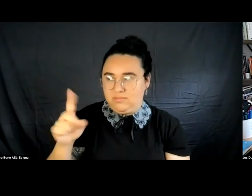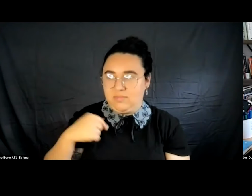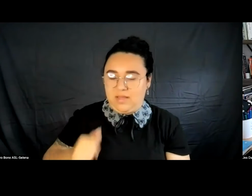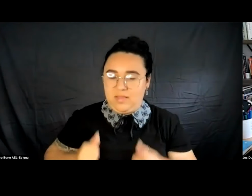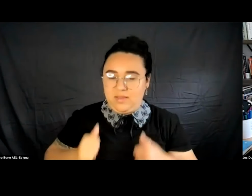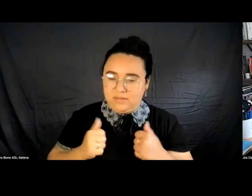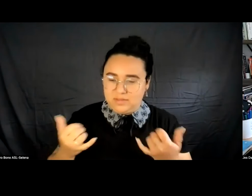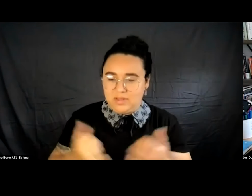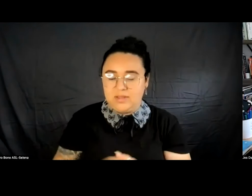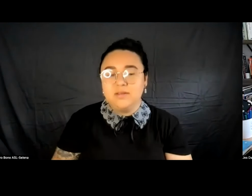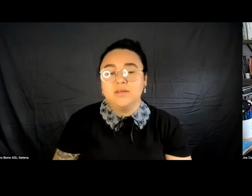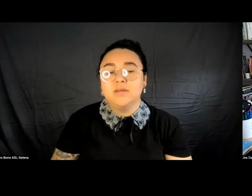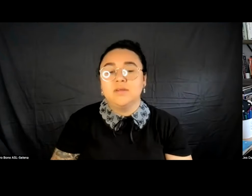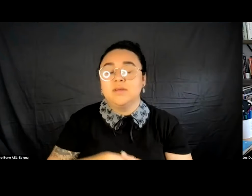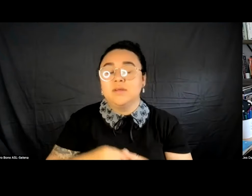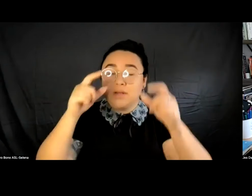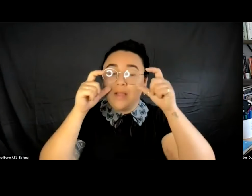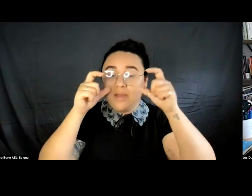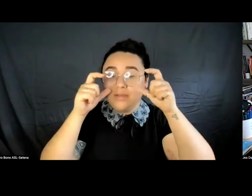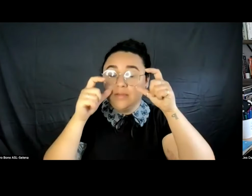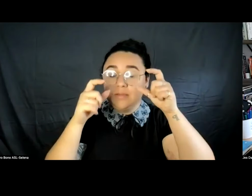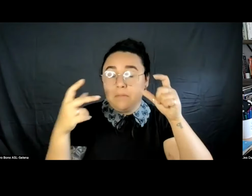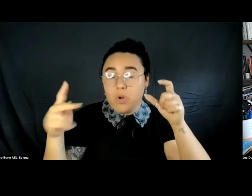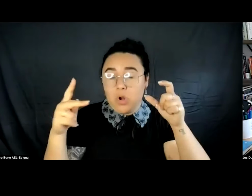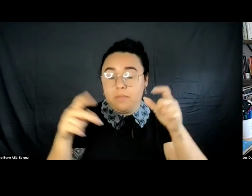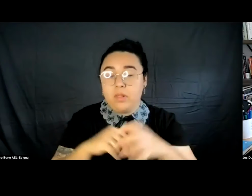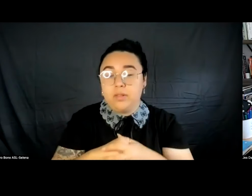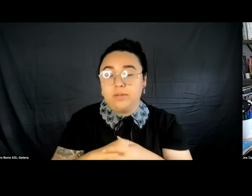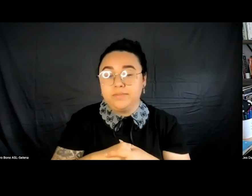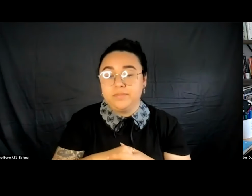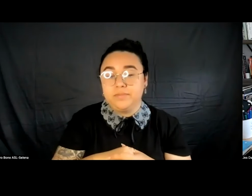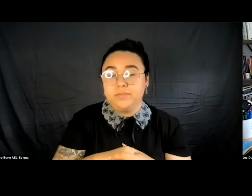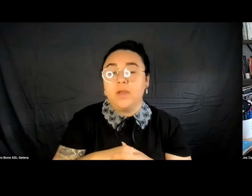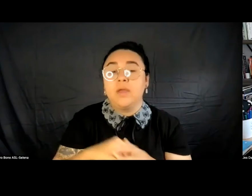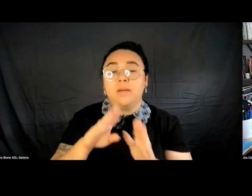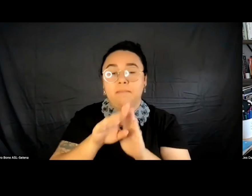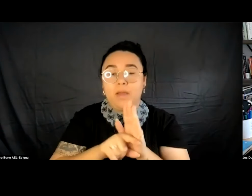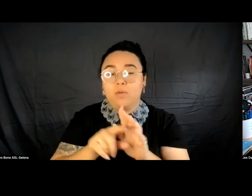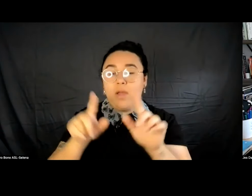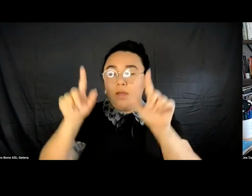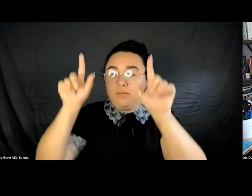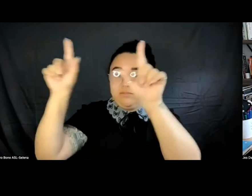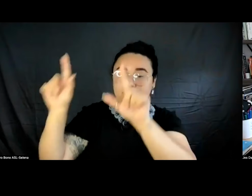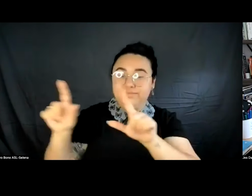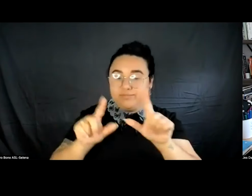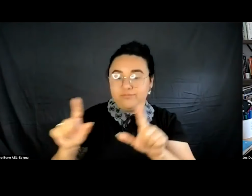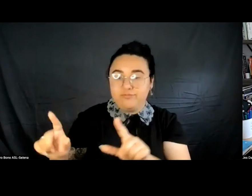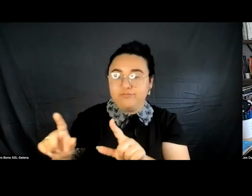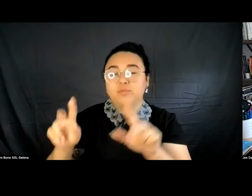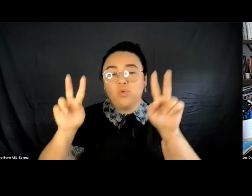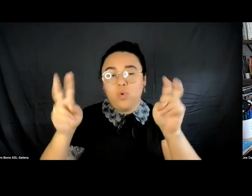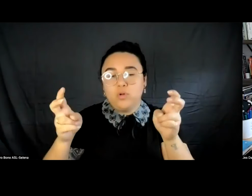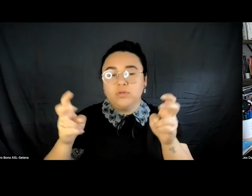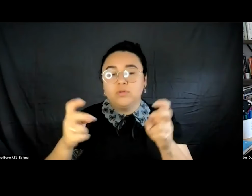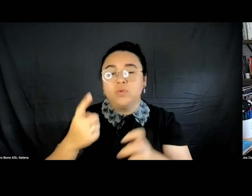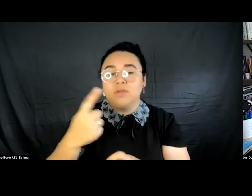today, and purple glasses. And my background has some quotes on the wall. One of them says, "Work hard and be nice